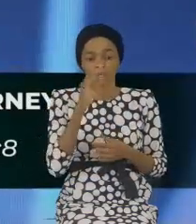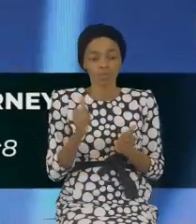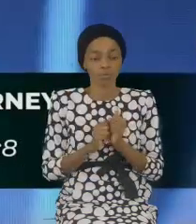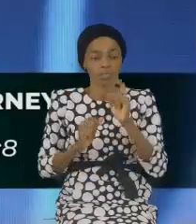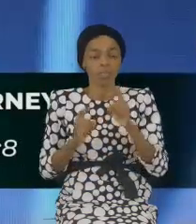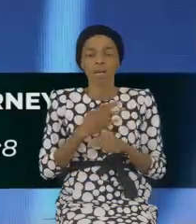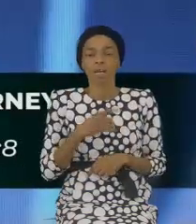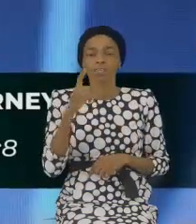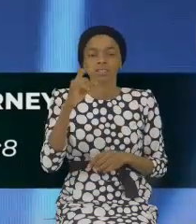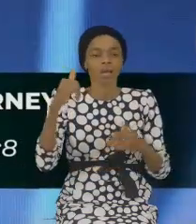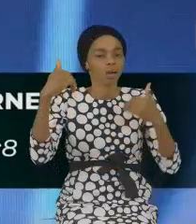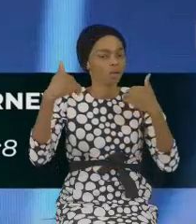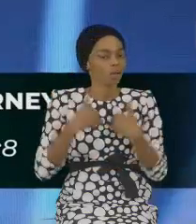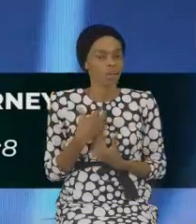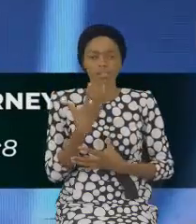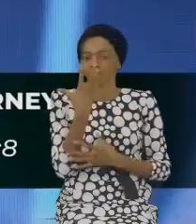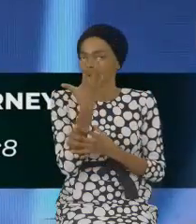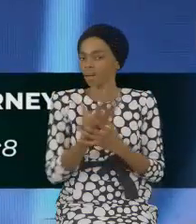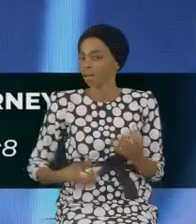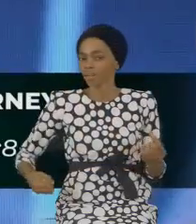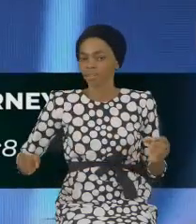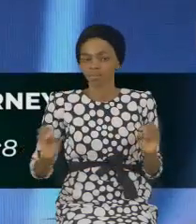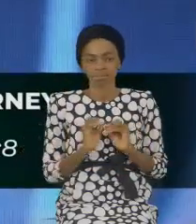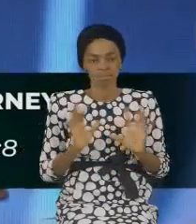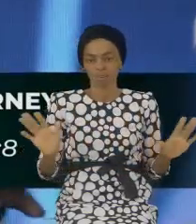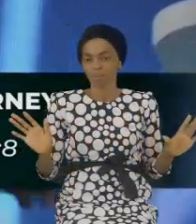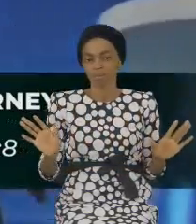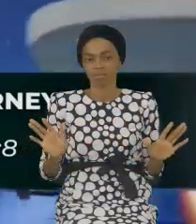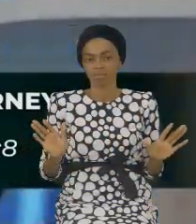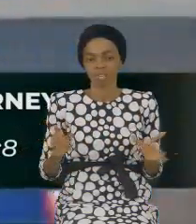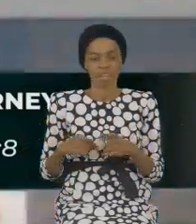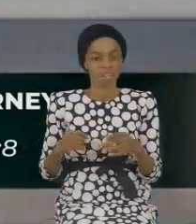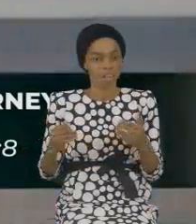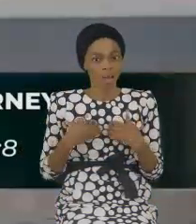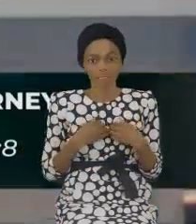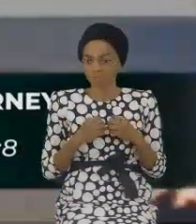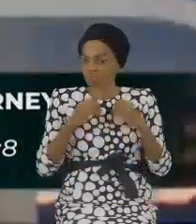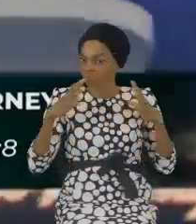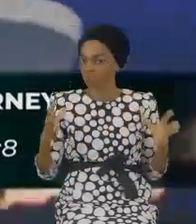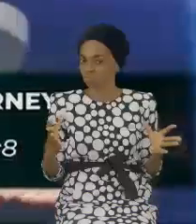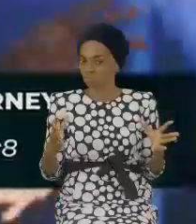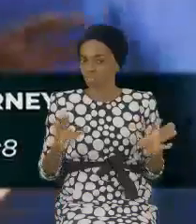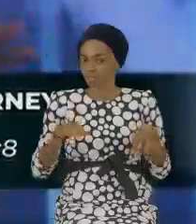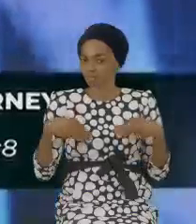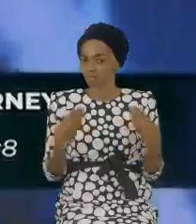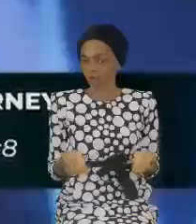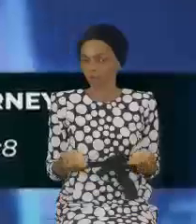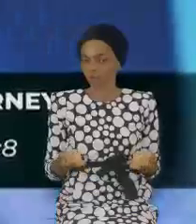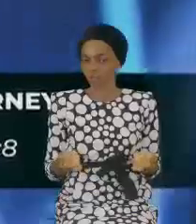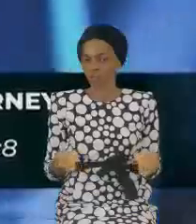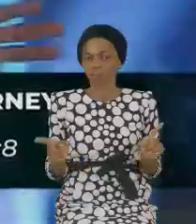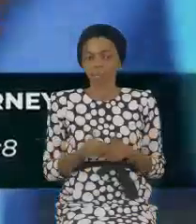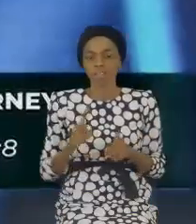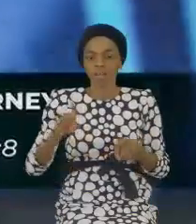and thou hast lacked nothing. They had abundant provision as we're